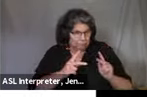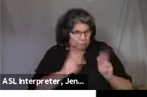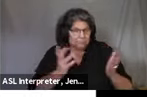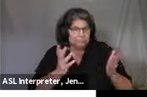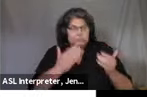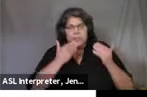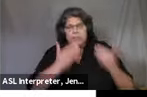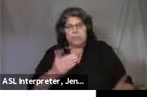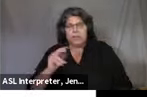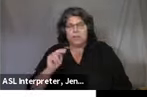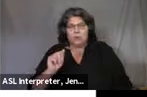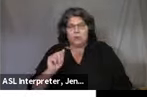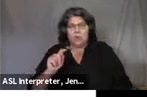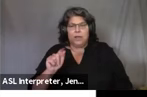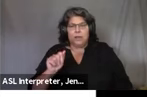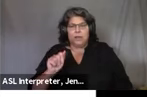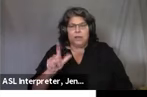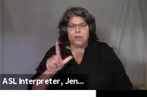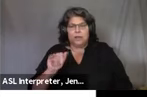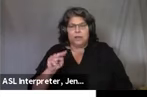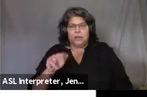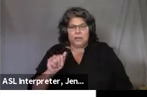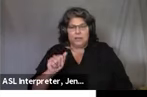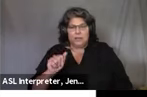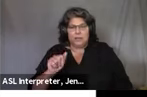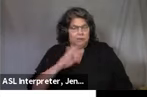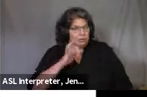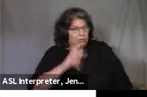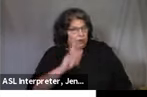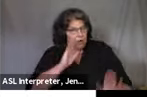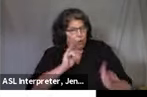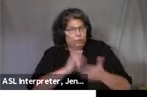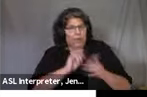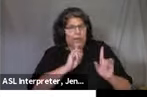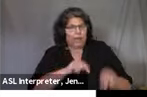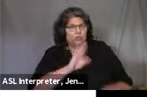Thank you, Natalina. Rick, I hope that answered your question.